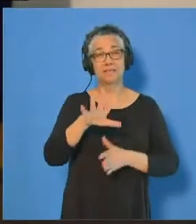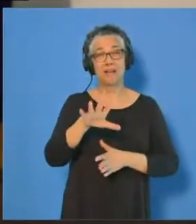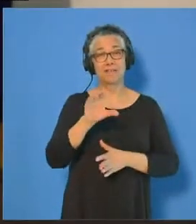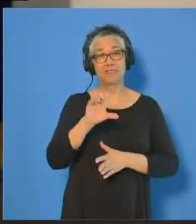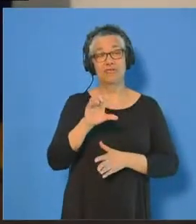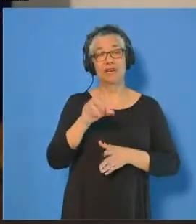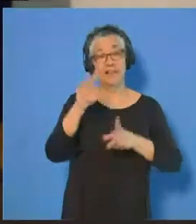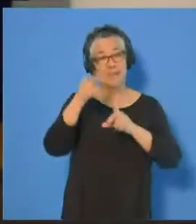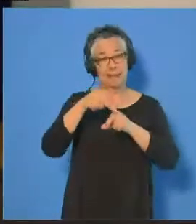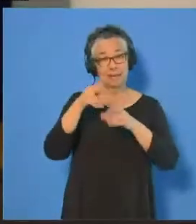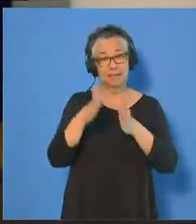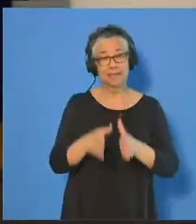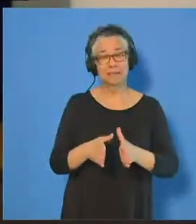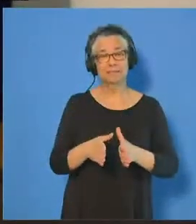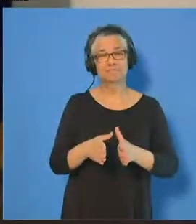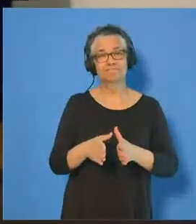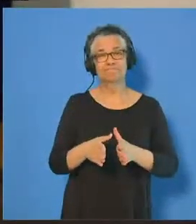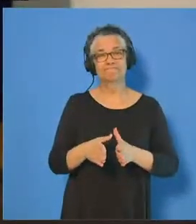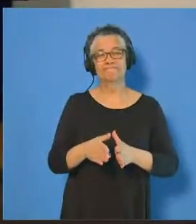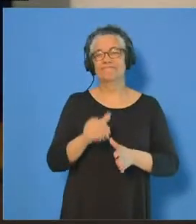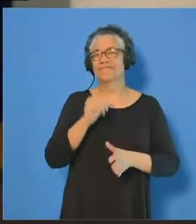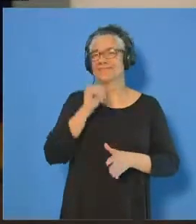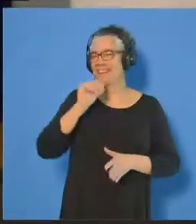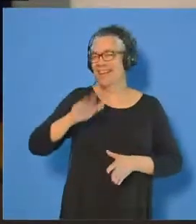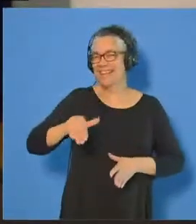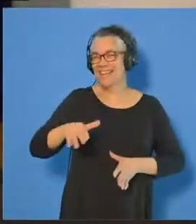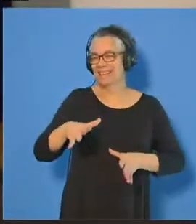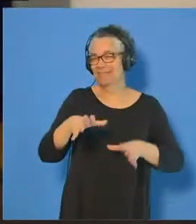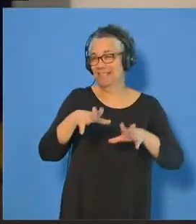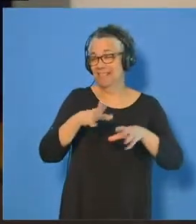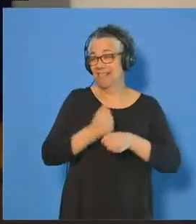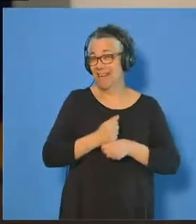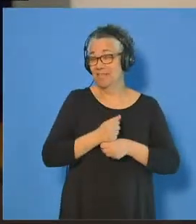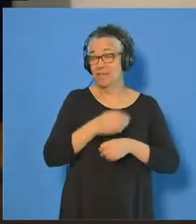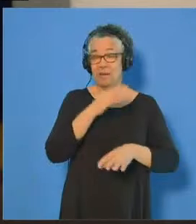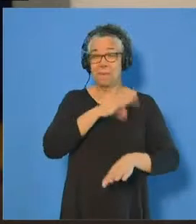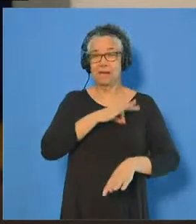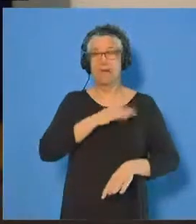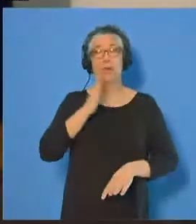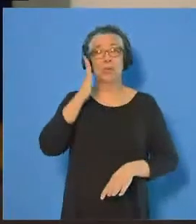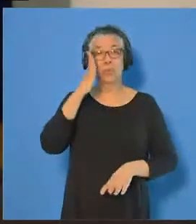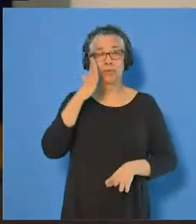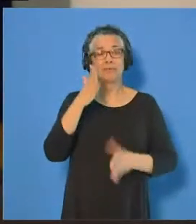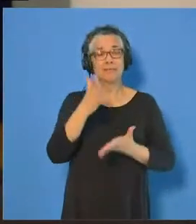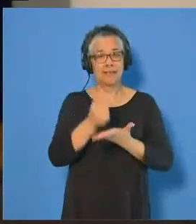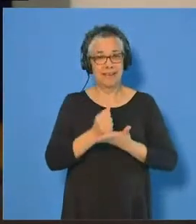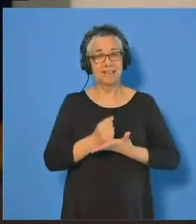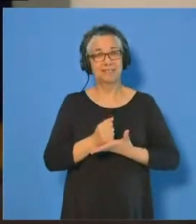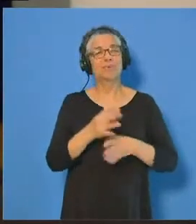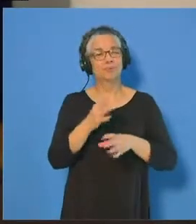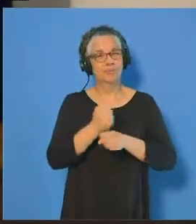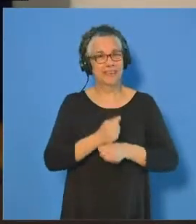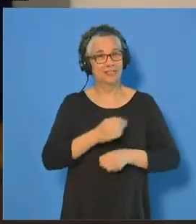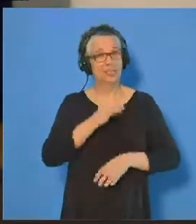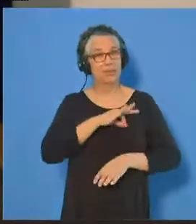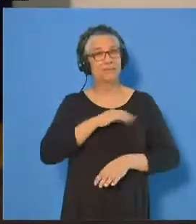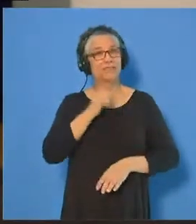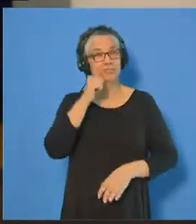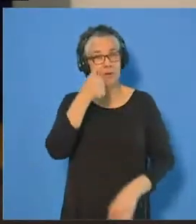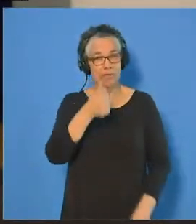2,500 applicants who have not yet received benefit will receive their benefit